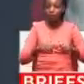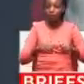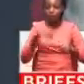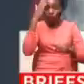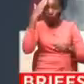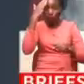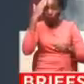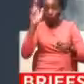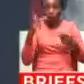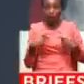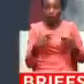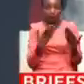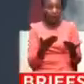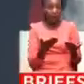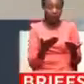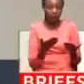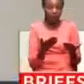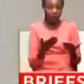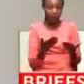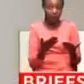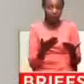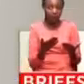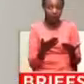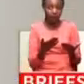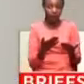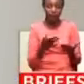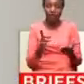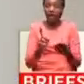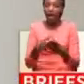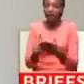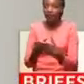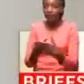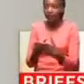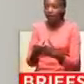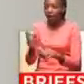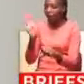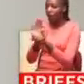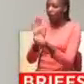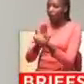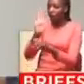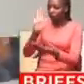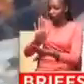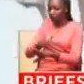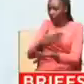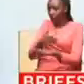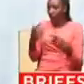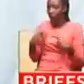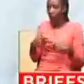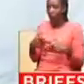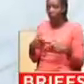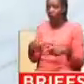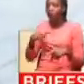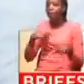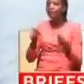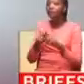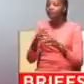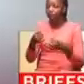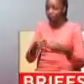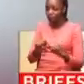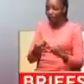some of these guys behind the scenes, you know. Yeah. You know, for many artists, I'll say, I also tried out